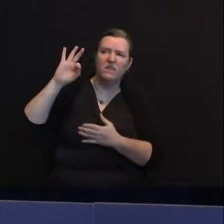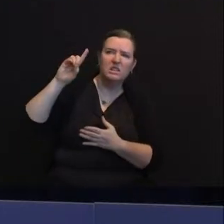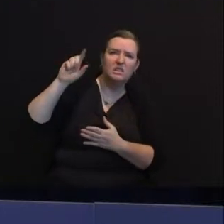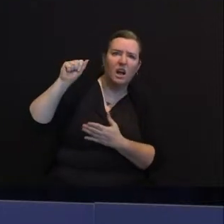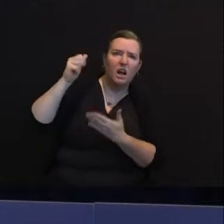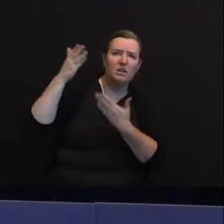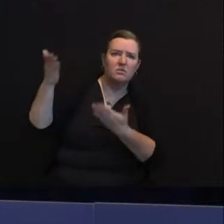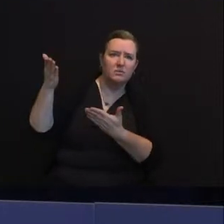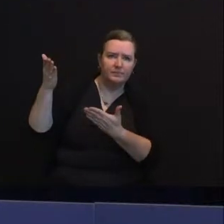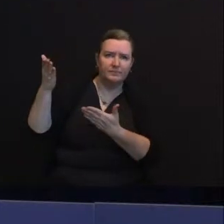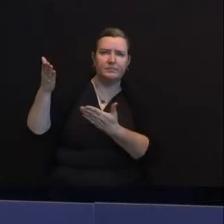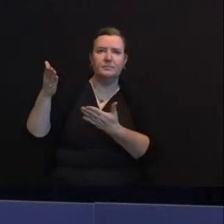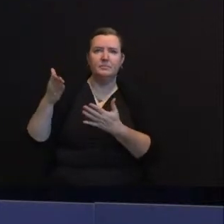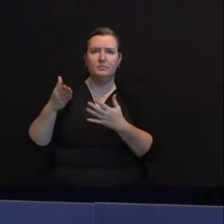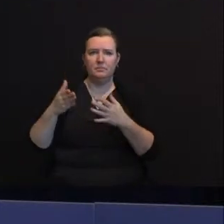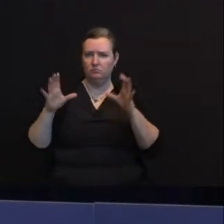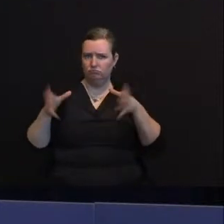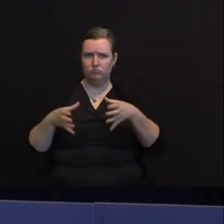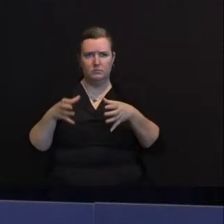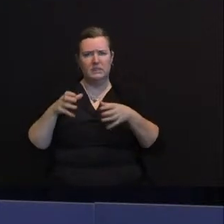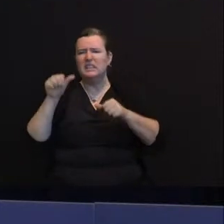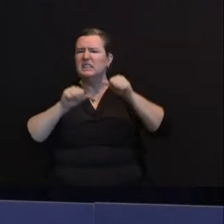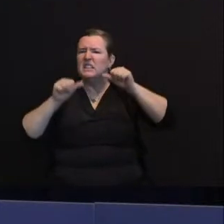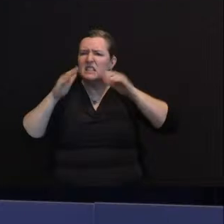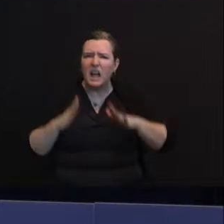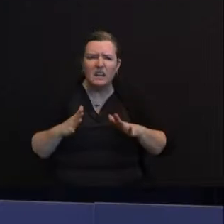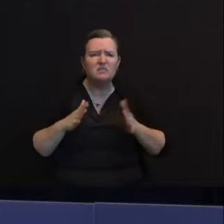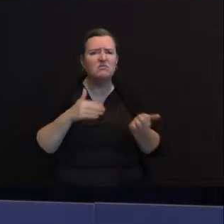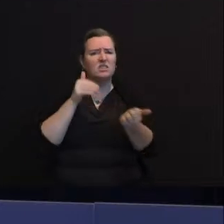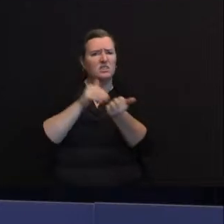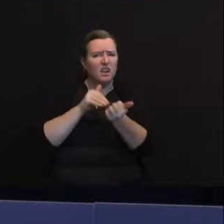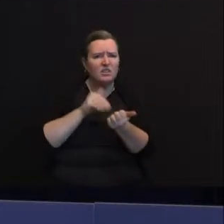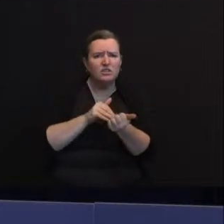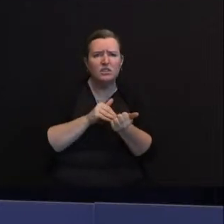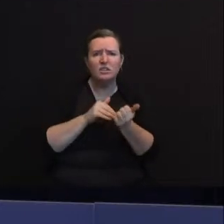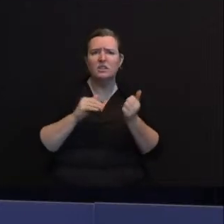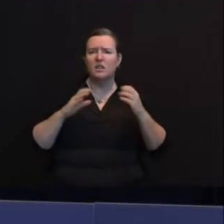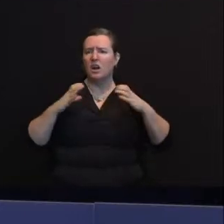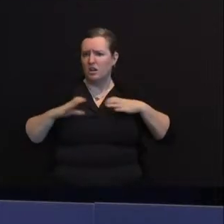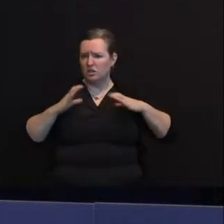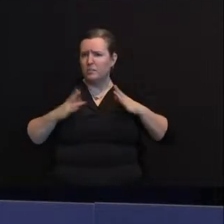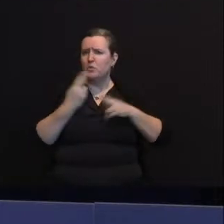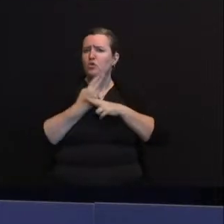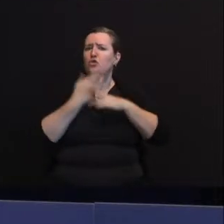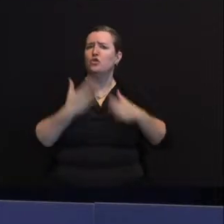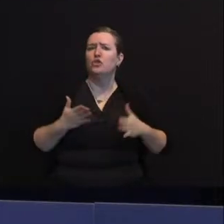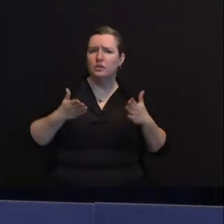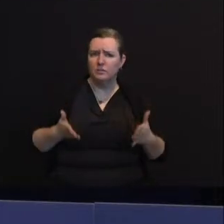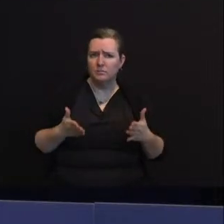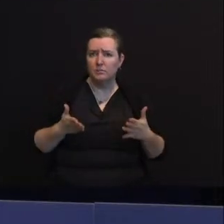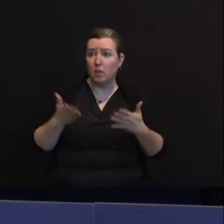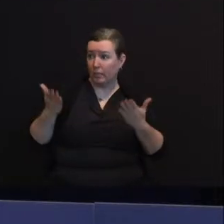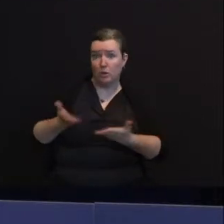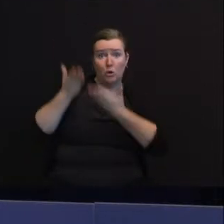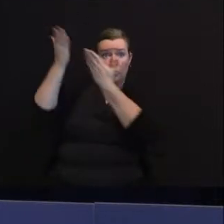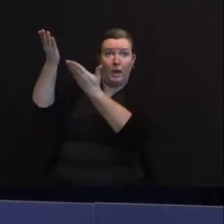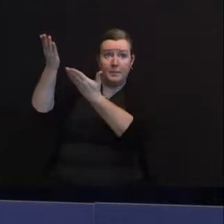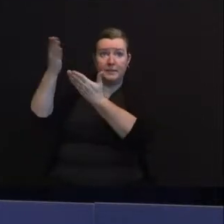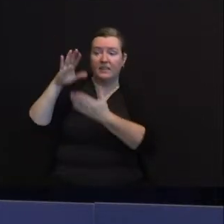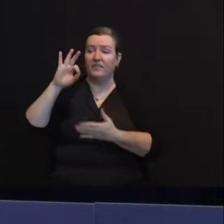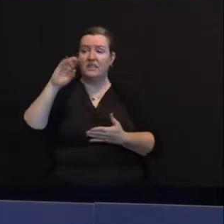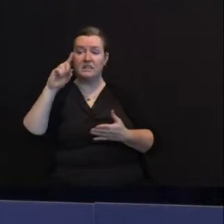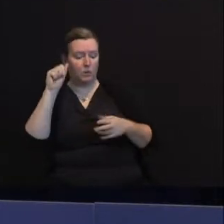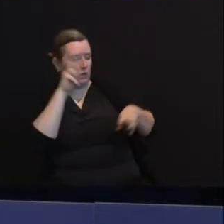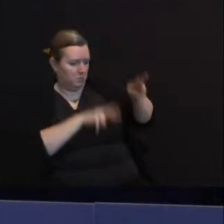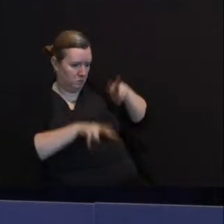physicians, infectious disease experts, and a consumer representative. Following these recommendations, the FDA decides whether